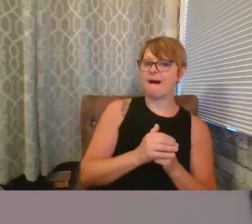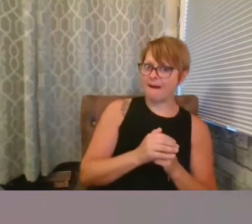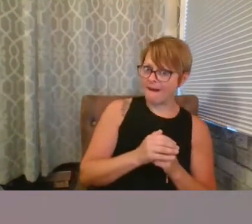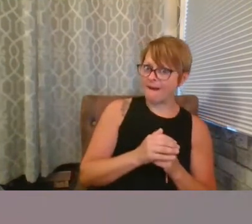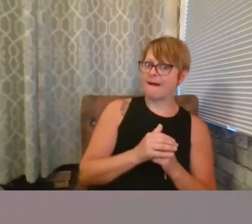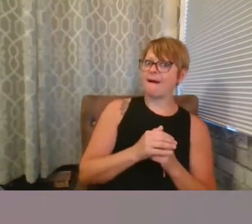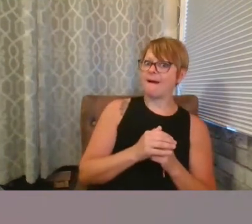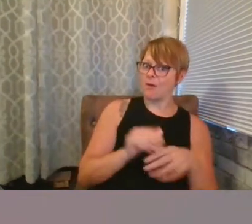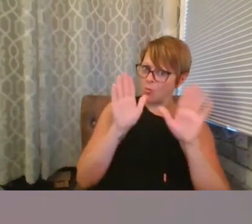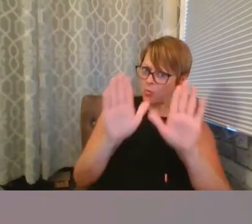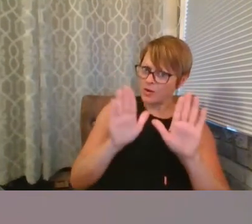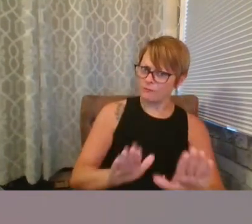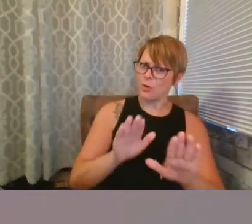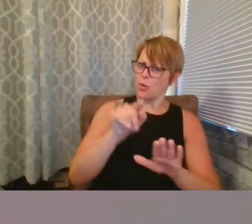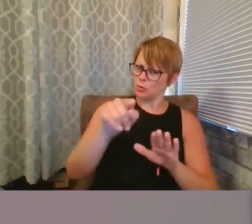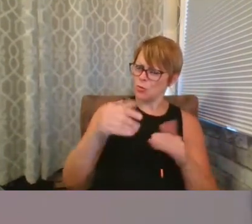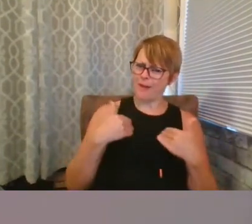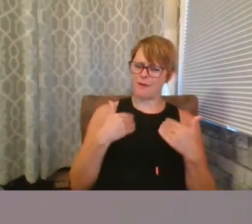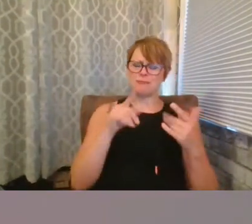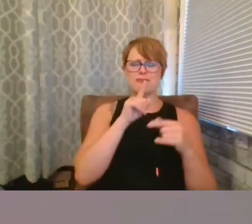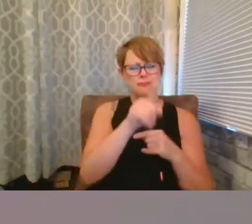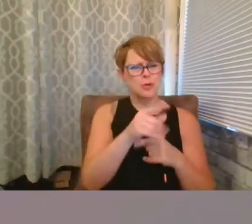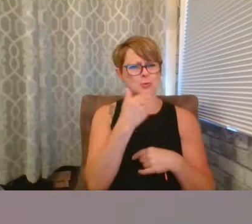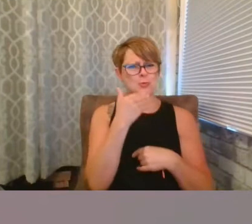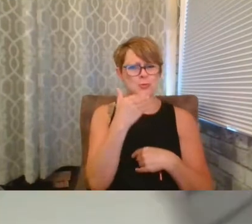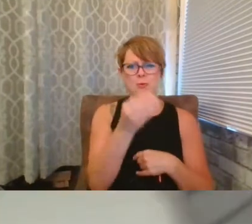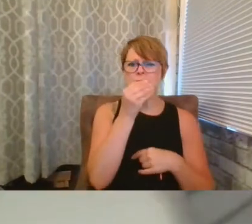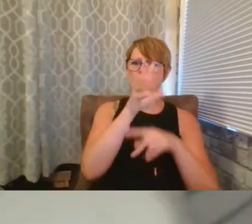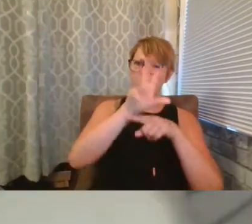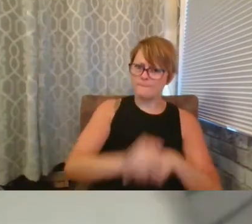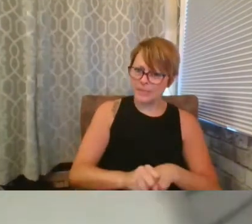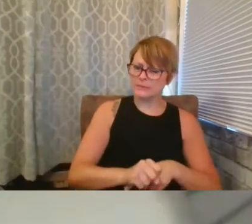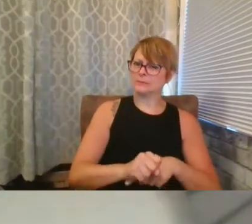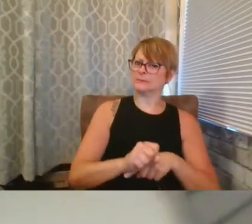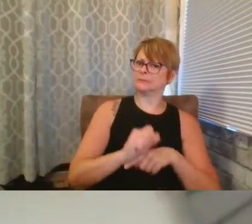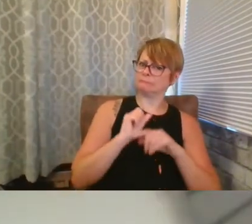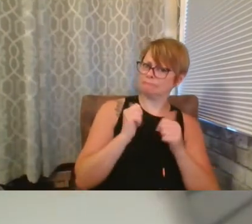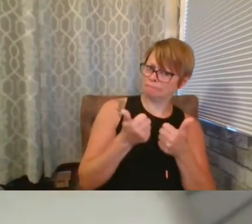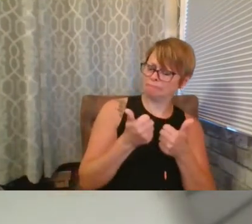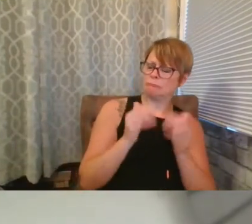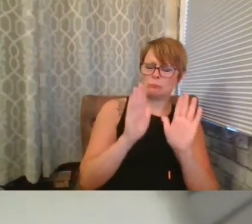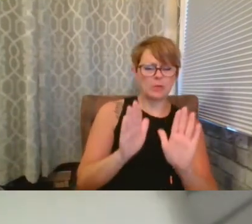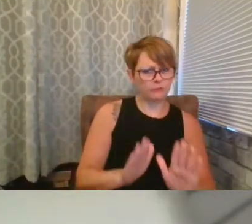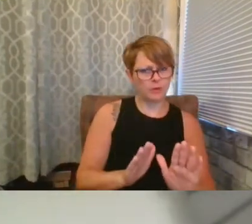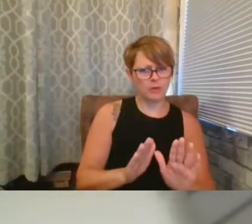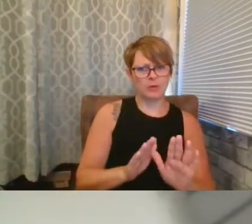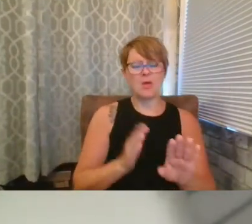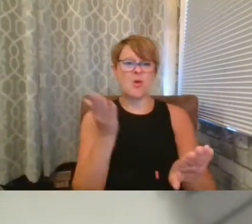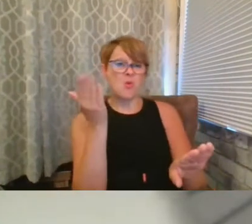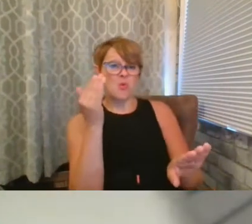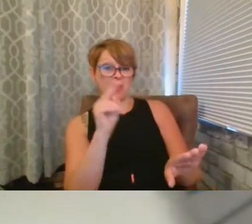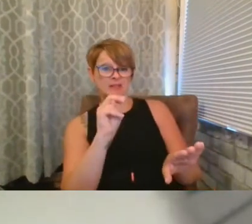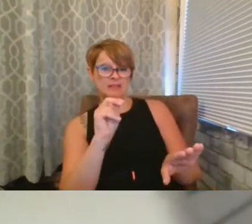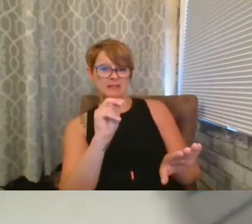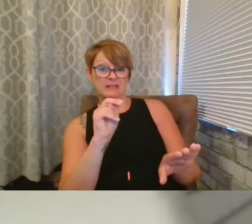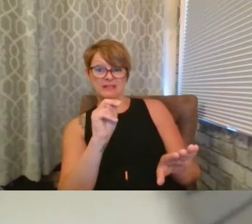some really good food habits there, because Yeah, we because also, because the children are may not be staying in Newfoundland.